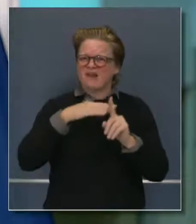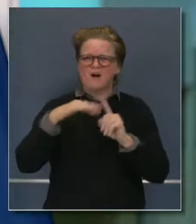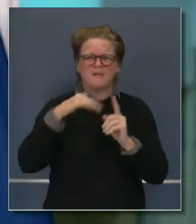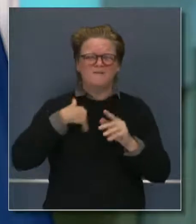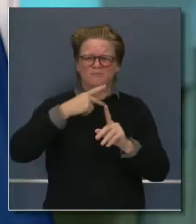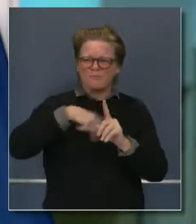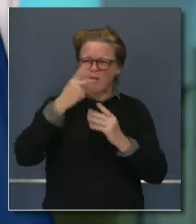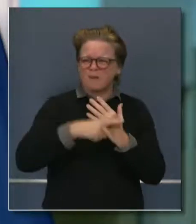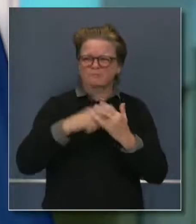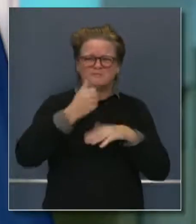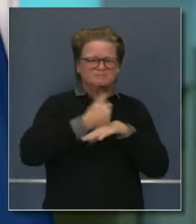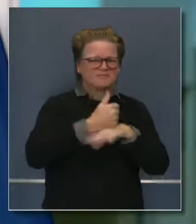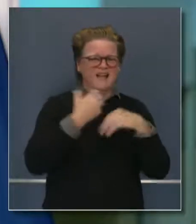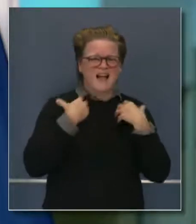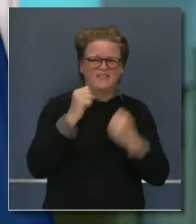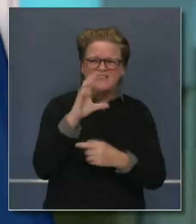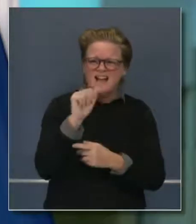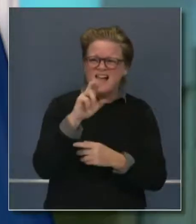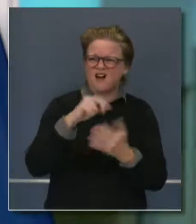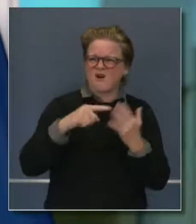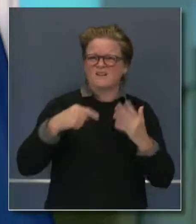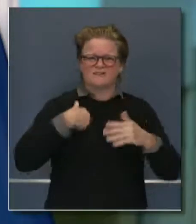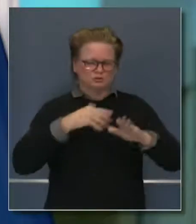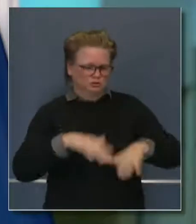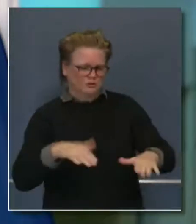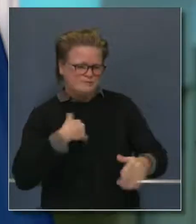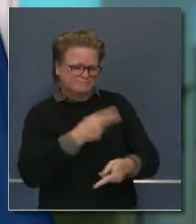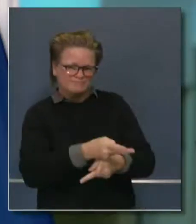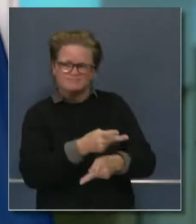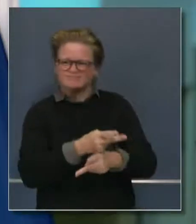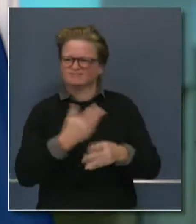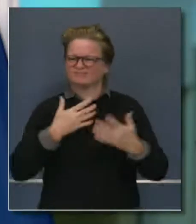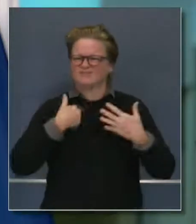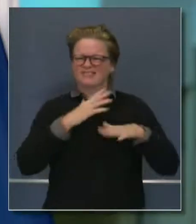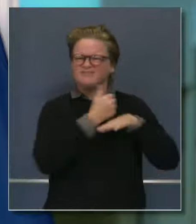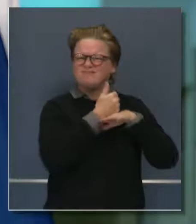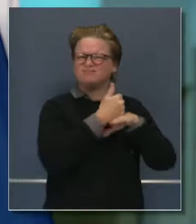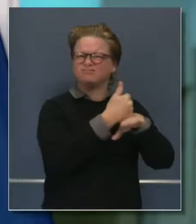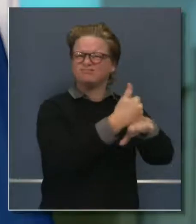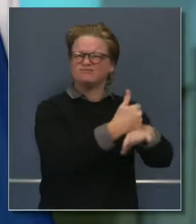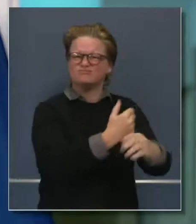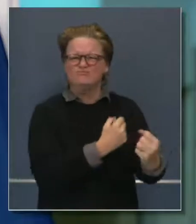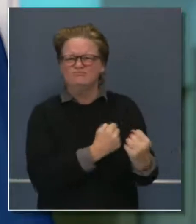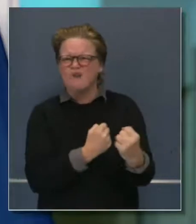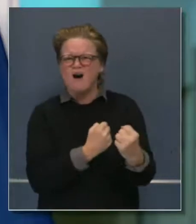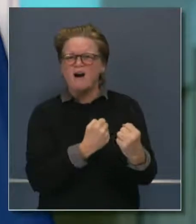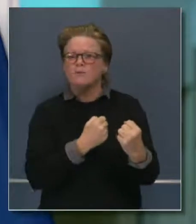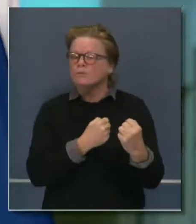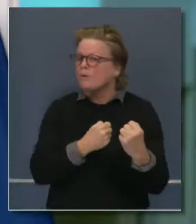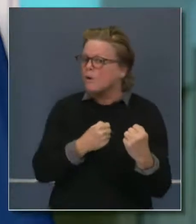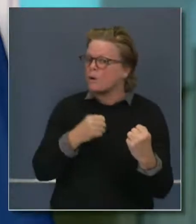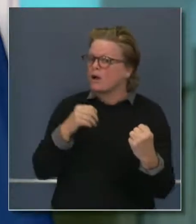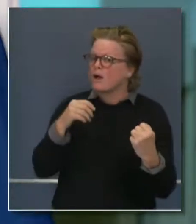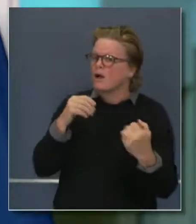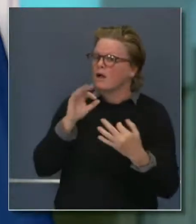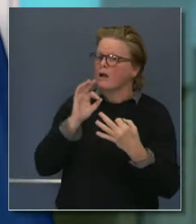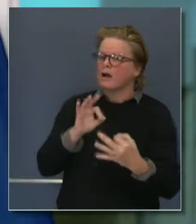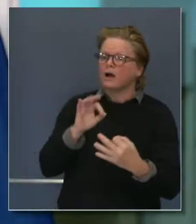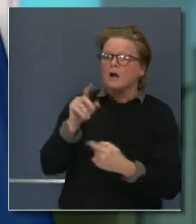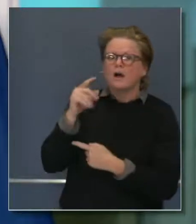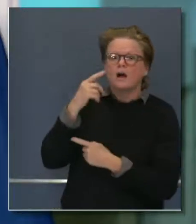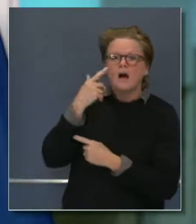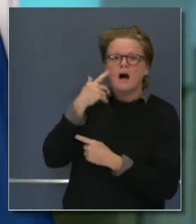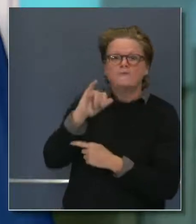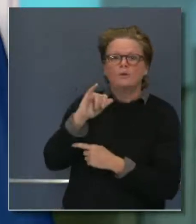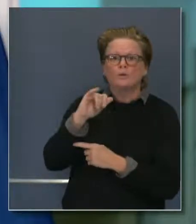this is an exciting and enlivening time and opportunity for the state of California, and we're gonna do everything we can to maximize